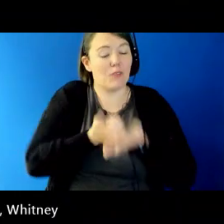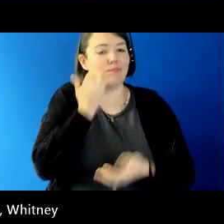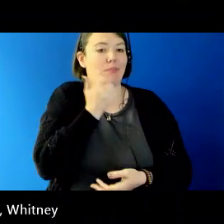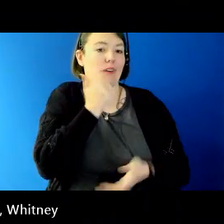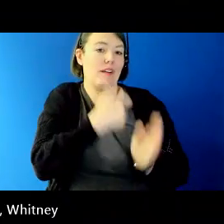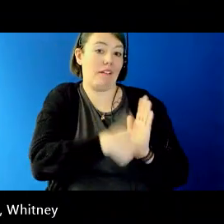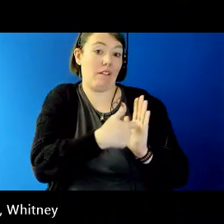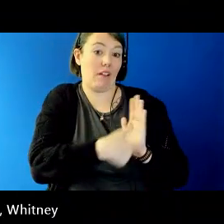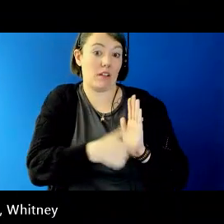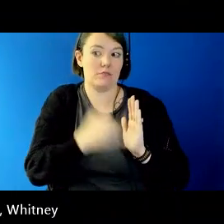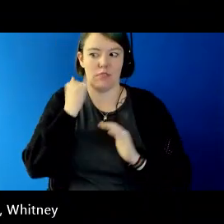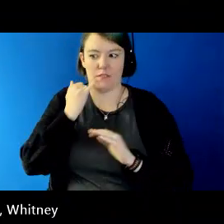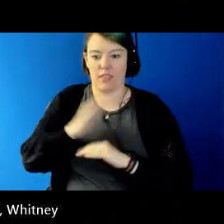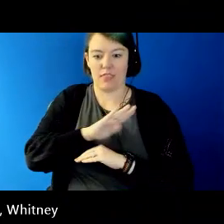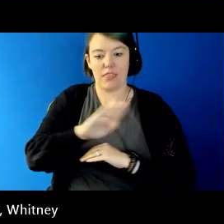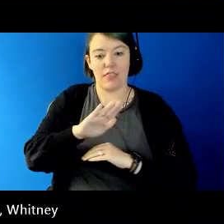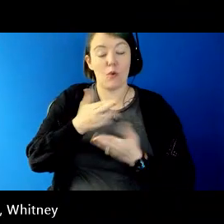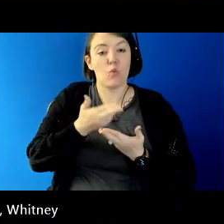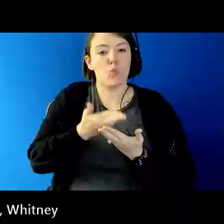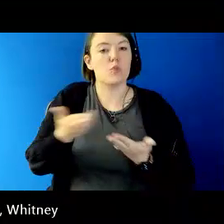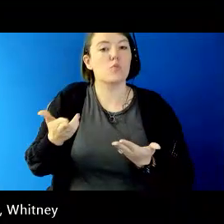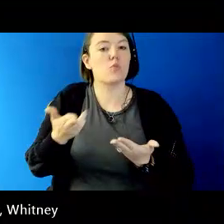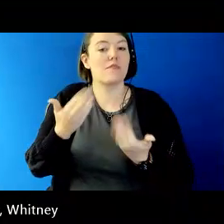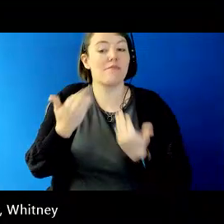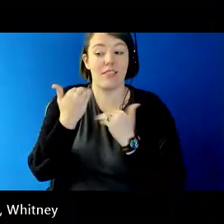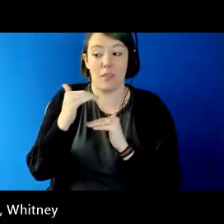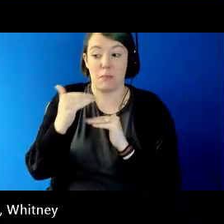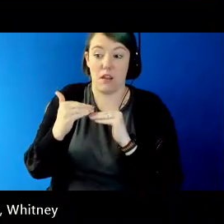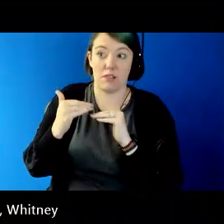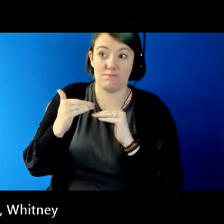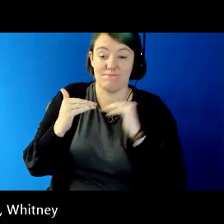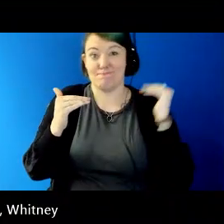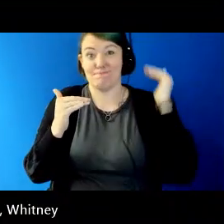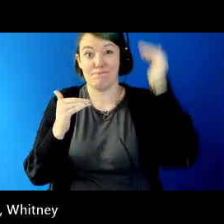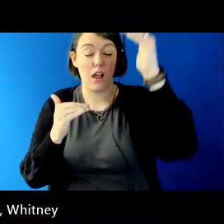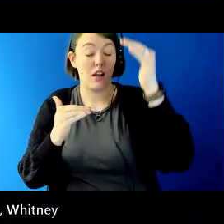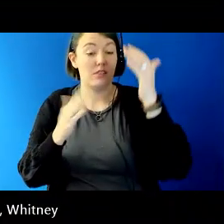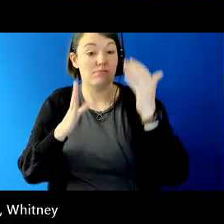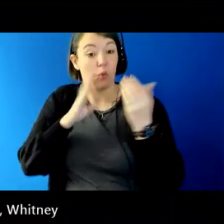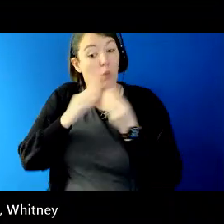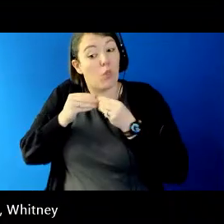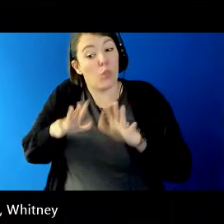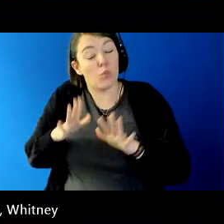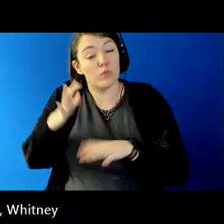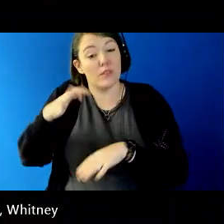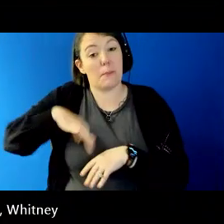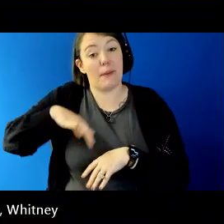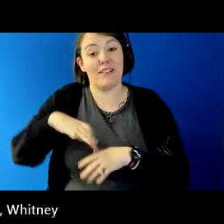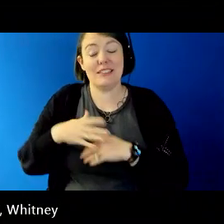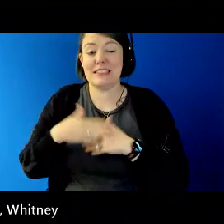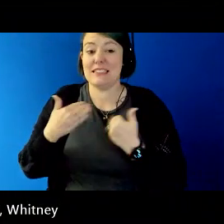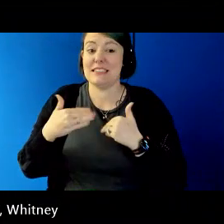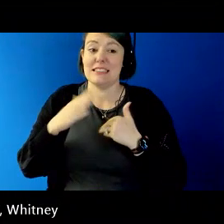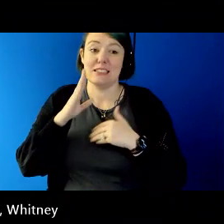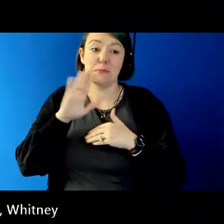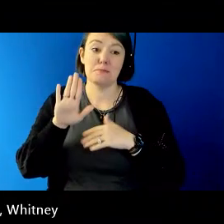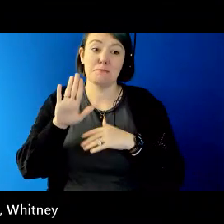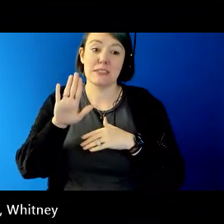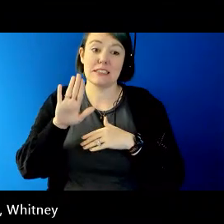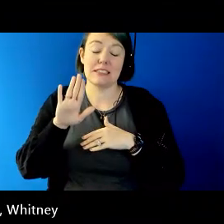lose their benefits. So having a stable account allows them to contribute a lot more into that account, and they can use it for different types